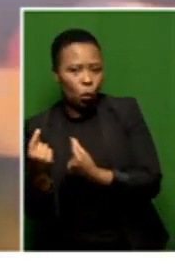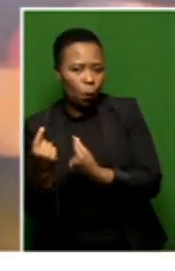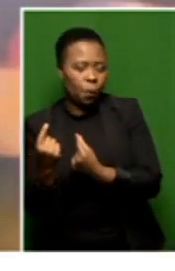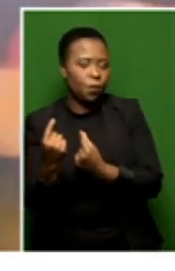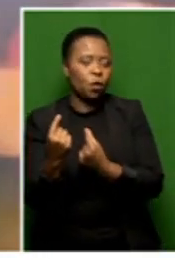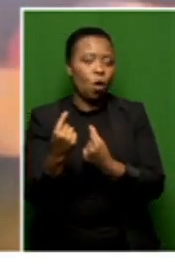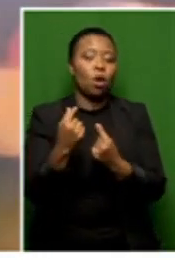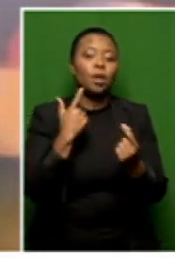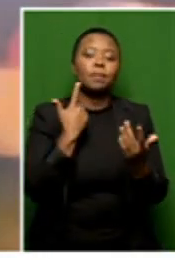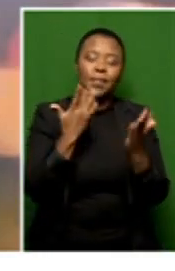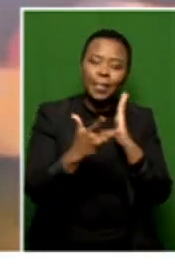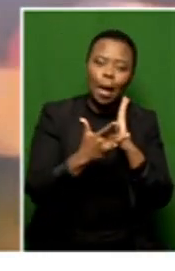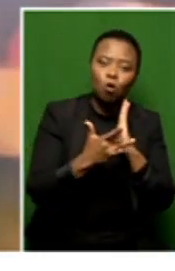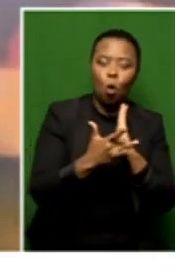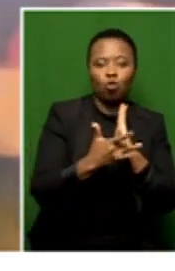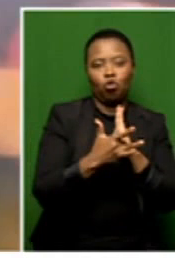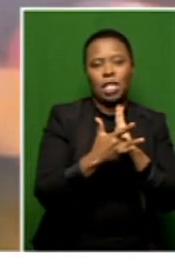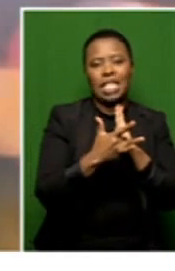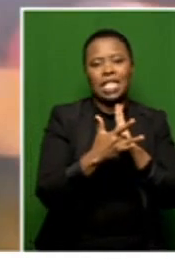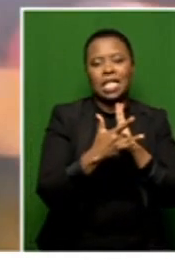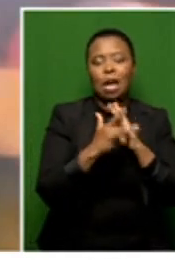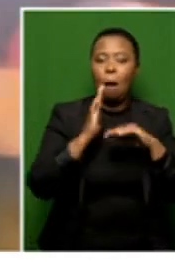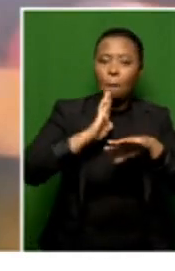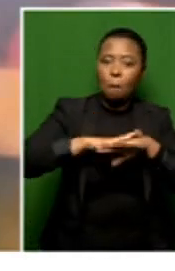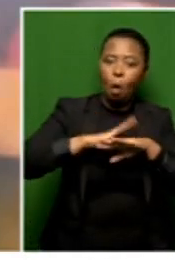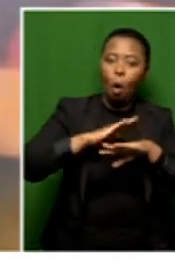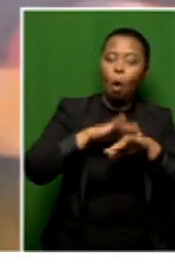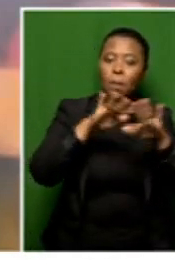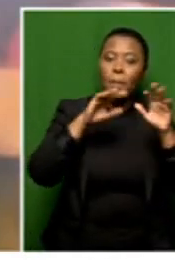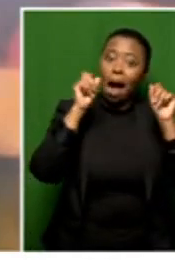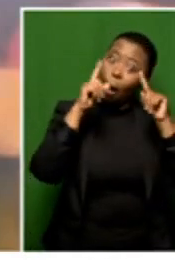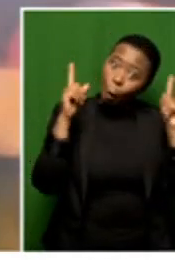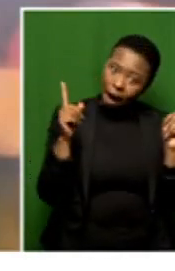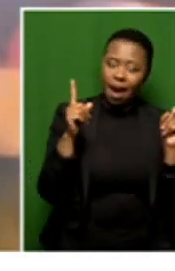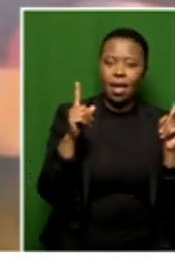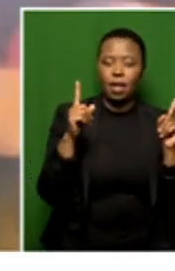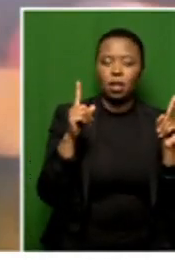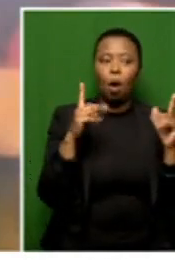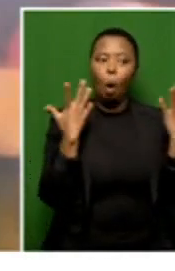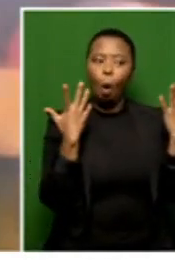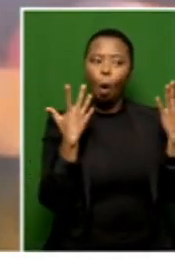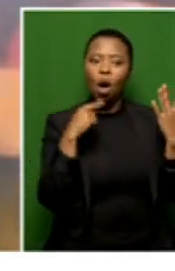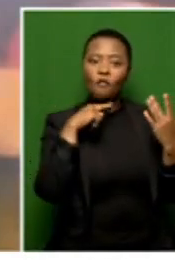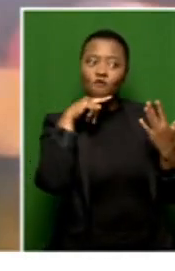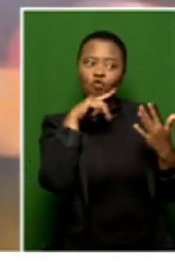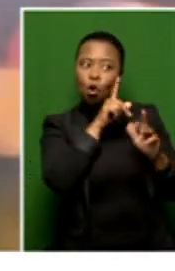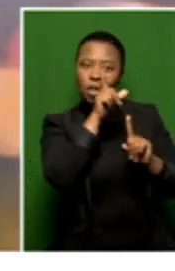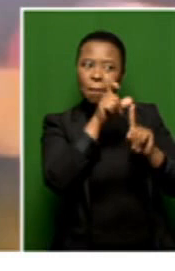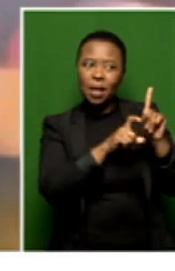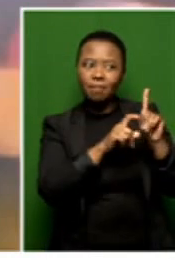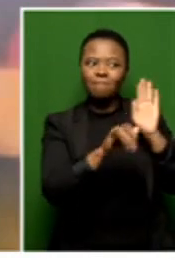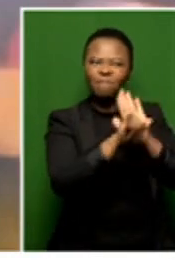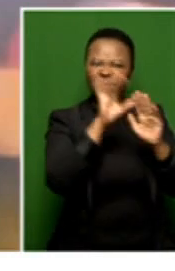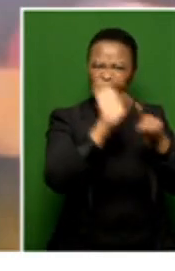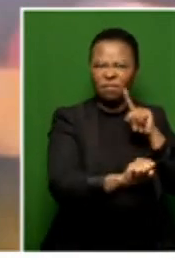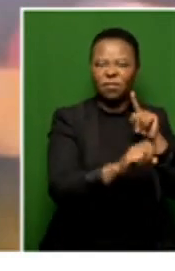in bringing in technology to flag or pick up on fraudulent behavior before it gets to the